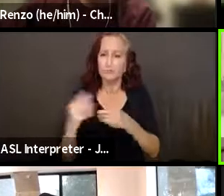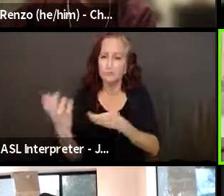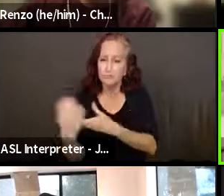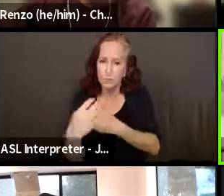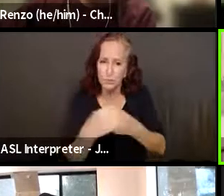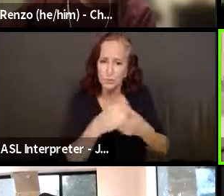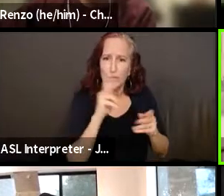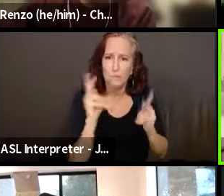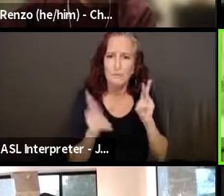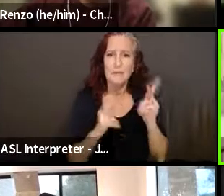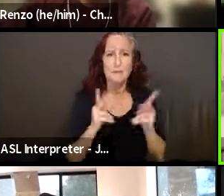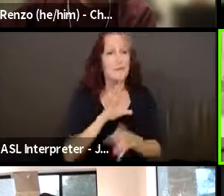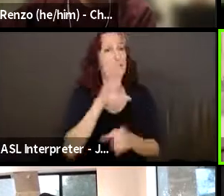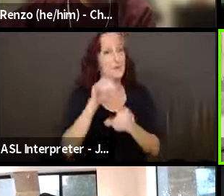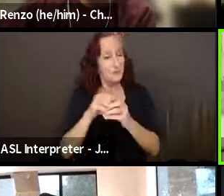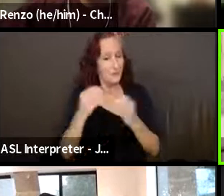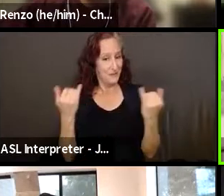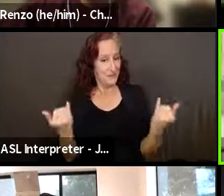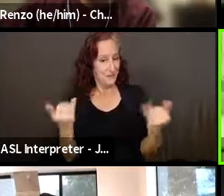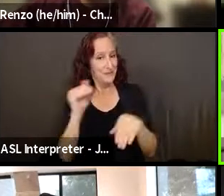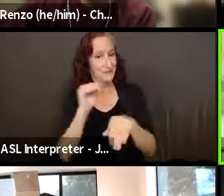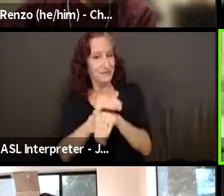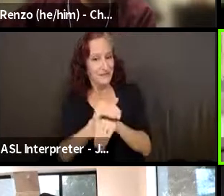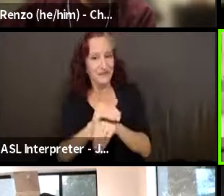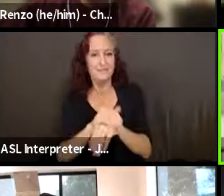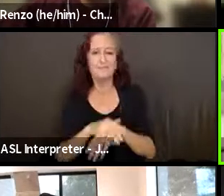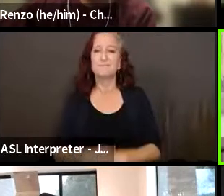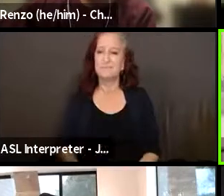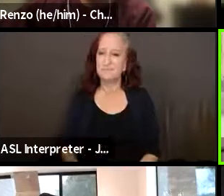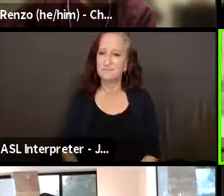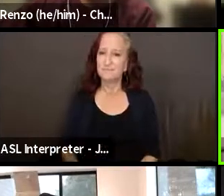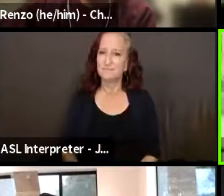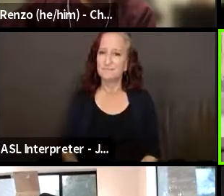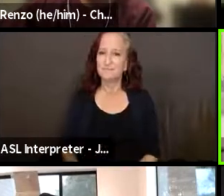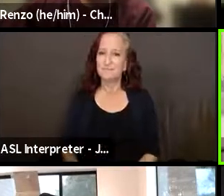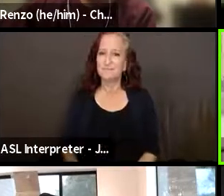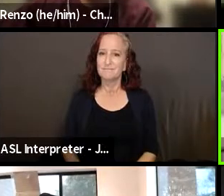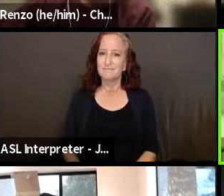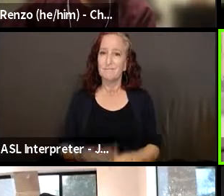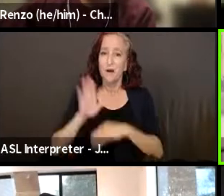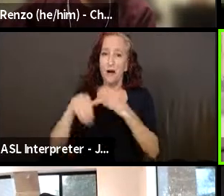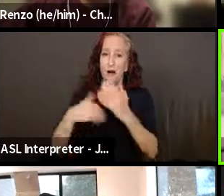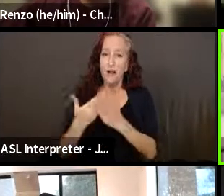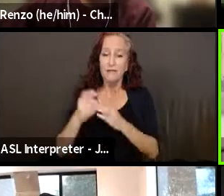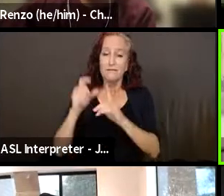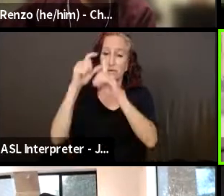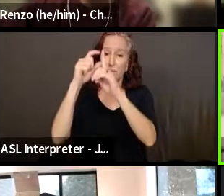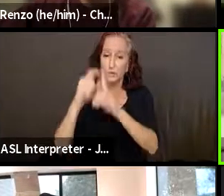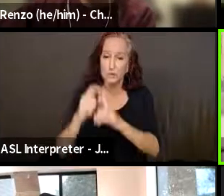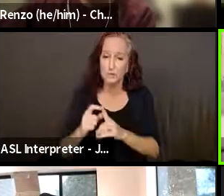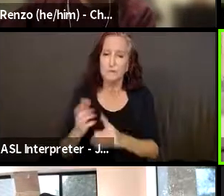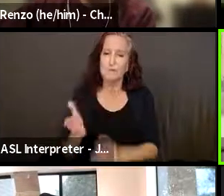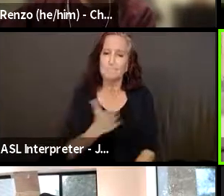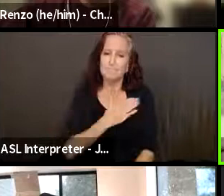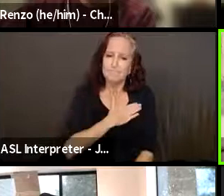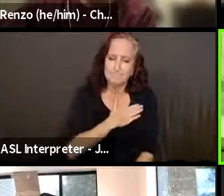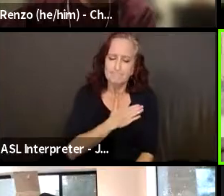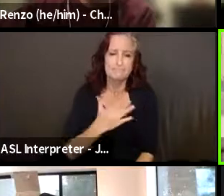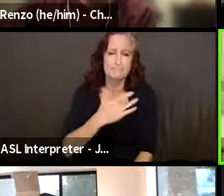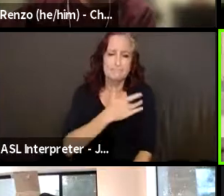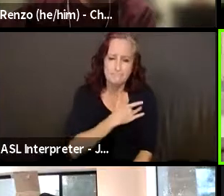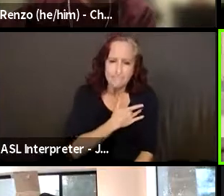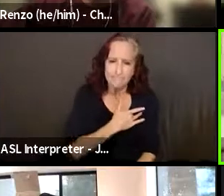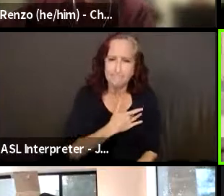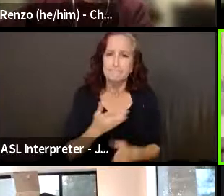participation in this launch party this evening. And so I hold all of these words very near and dear to my heart. They're